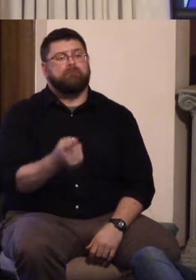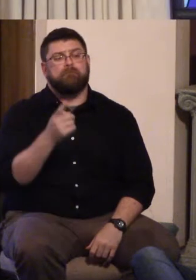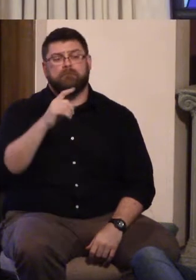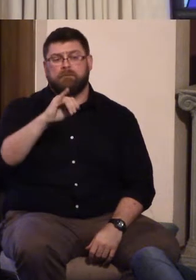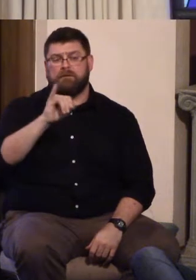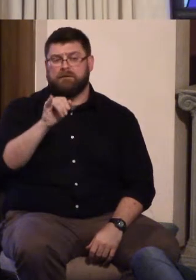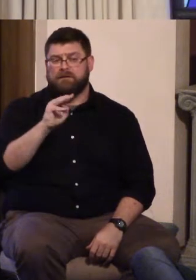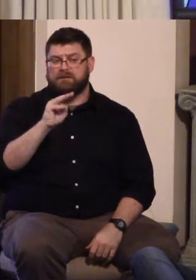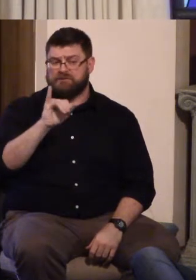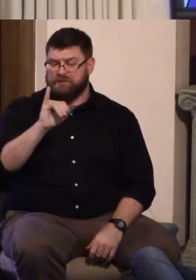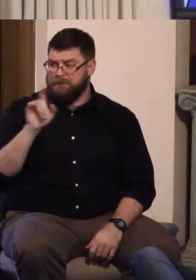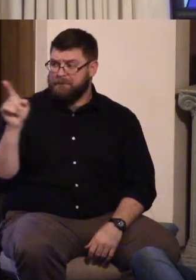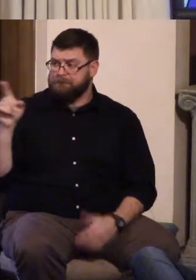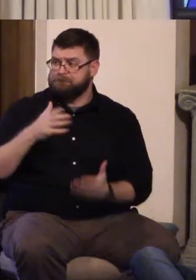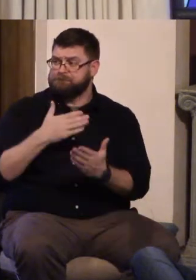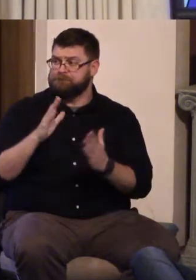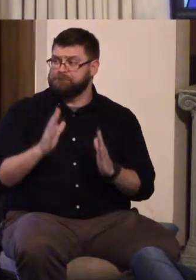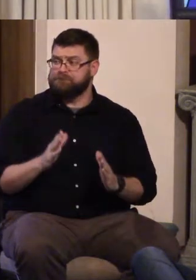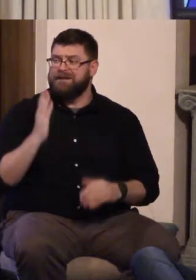Yeah.